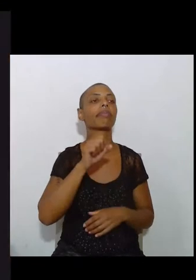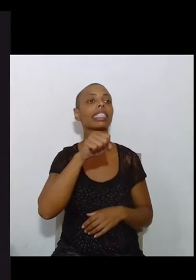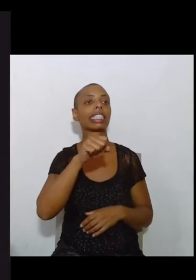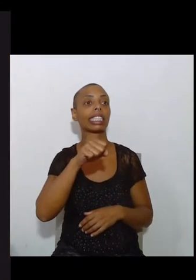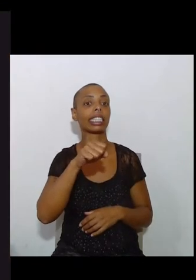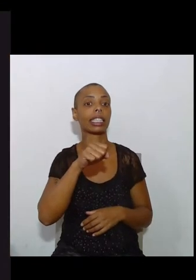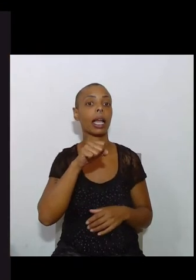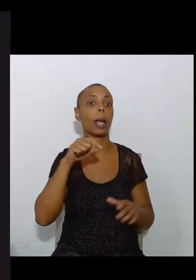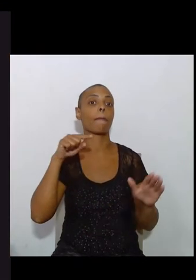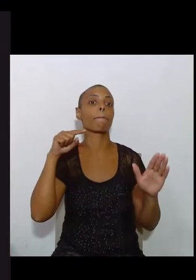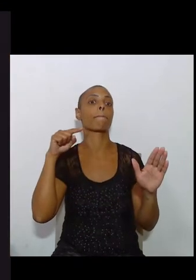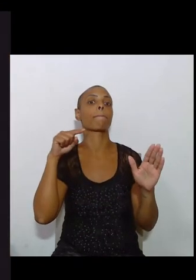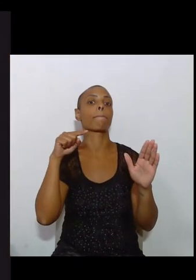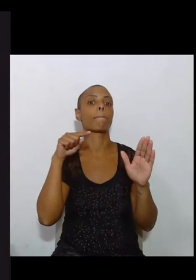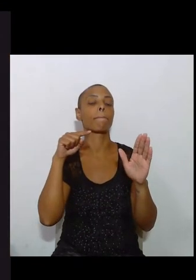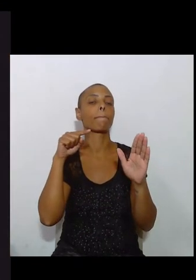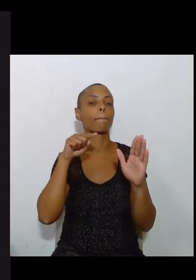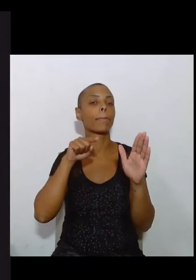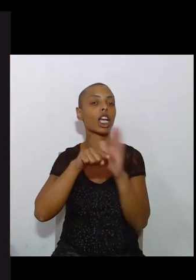that would be great